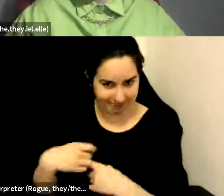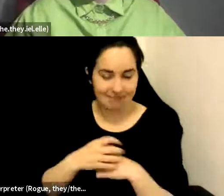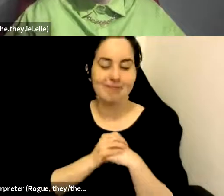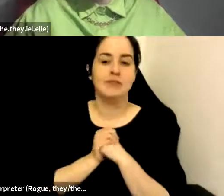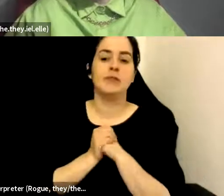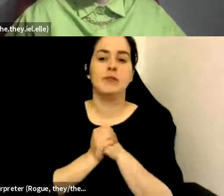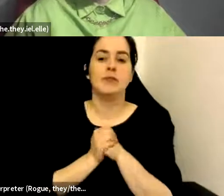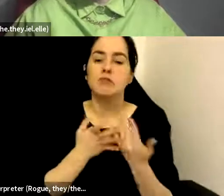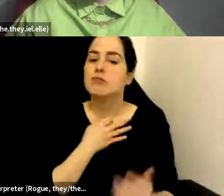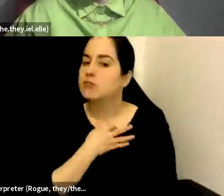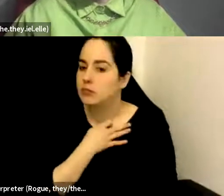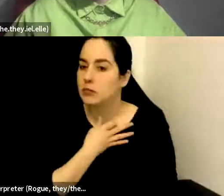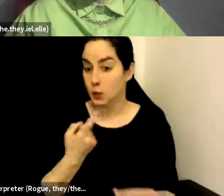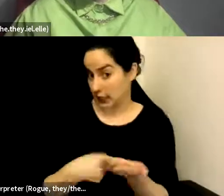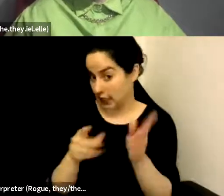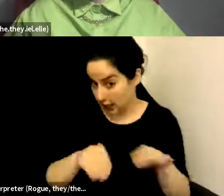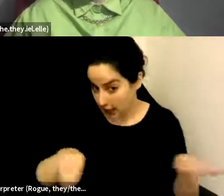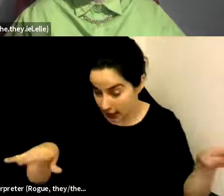like land,